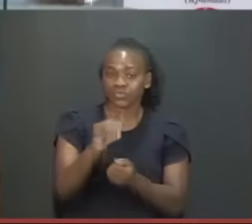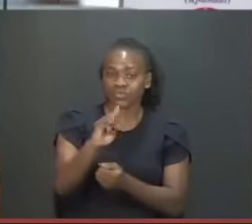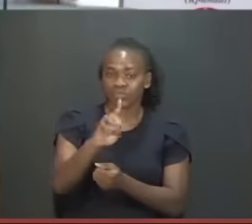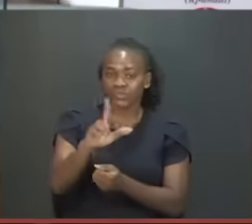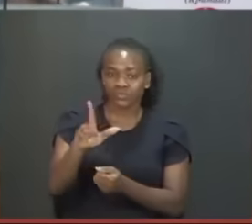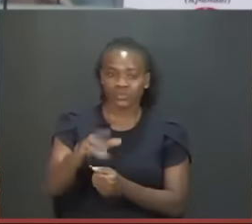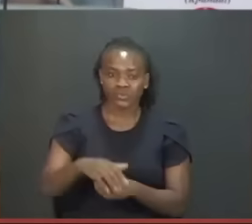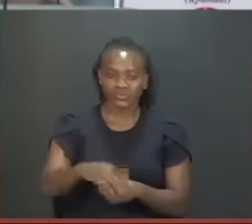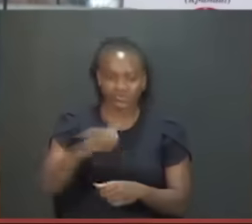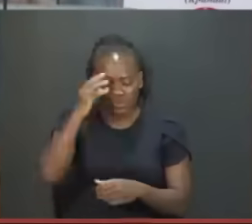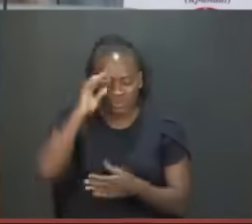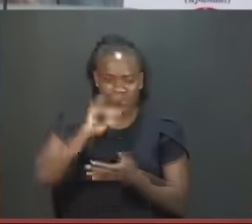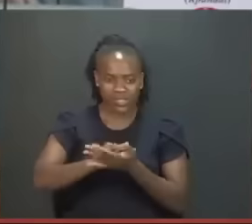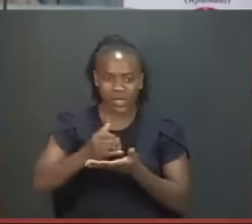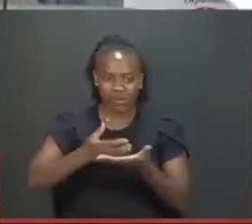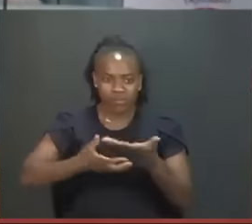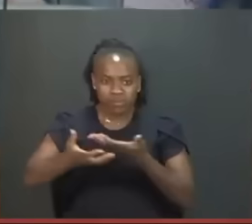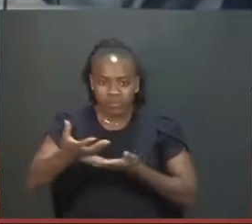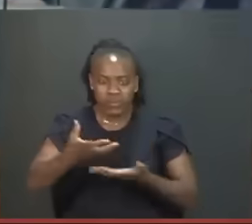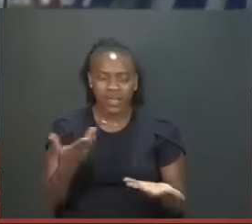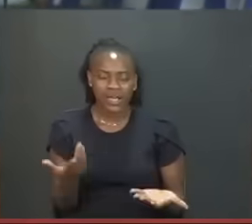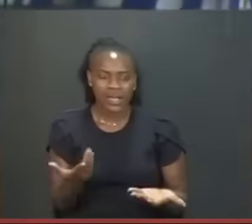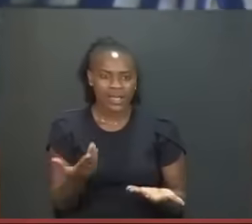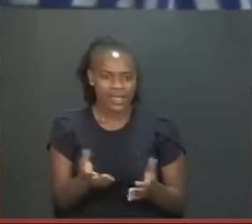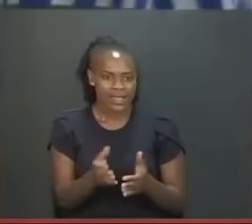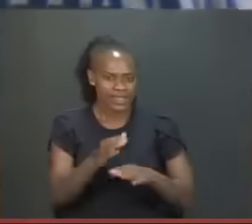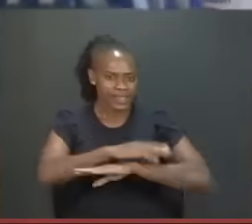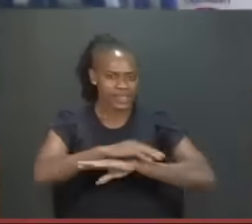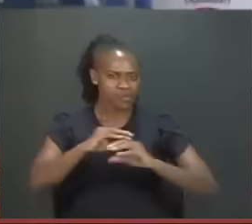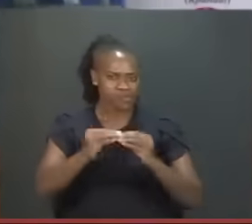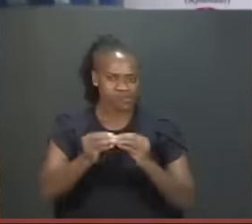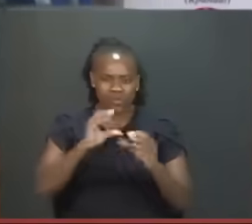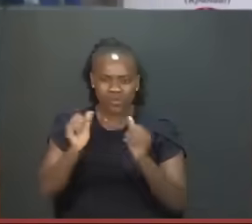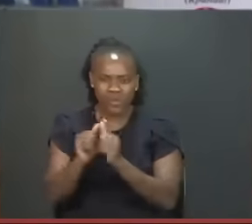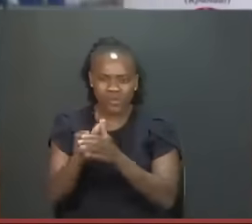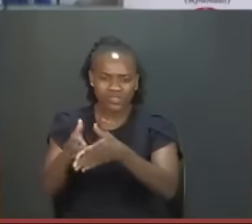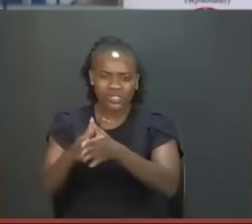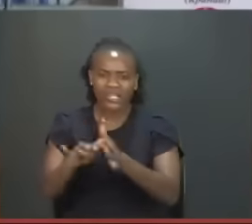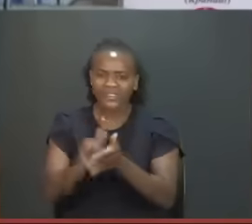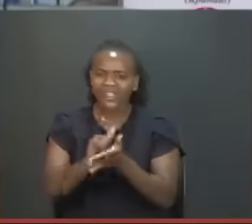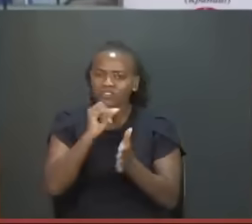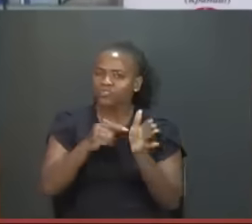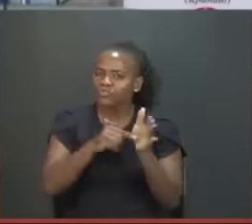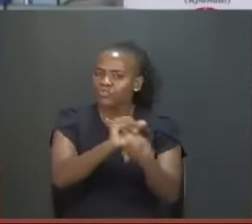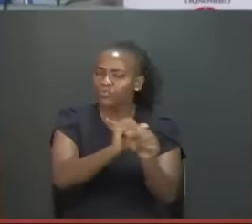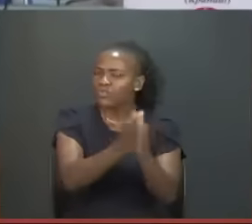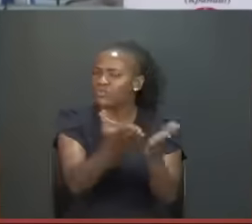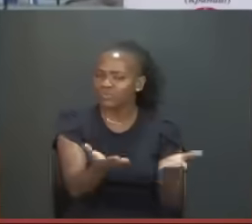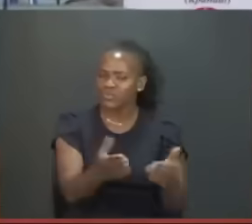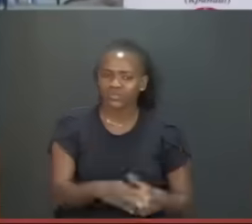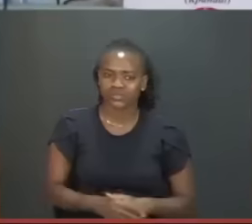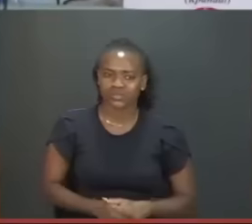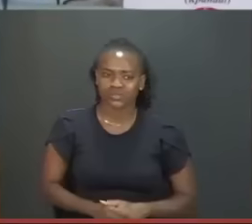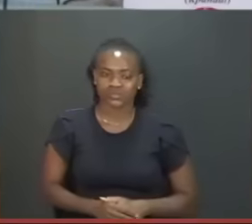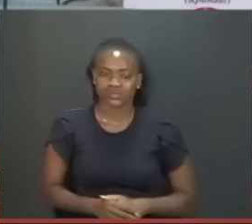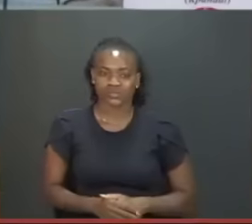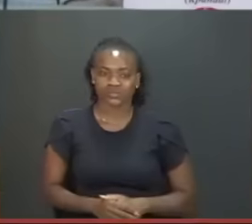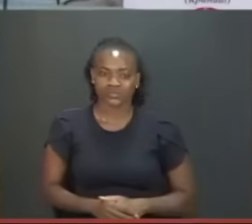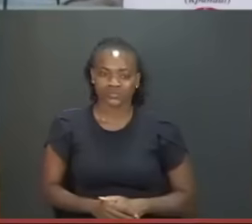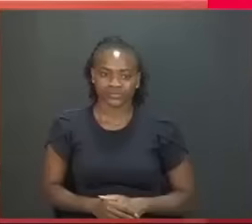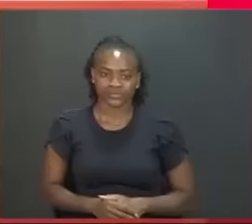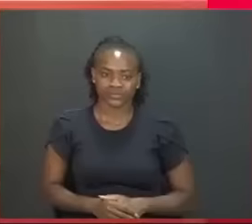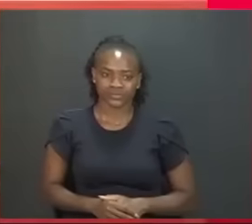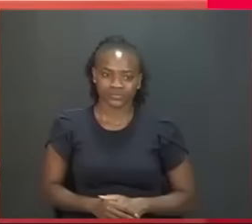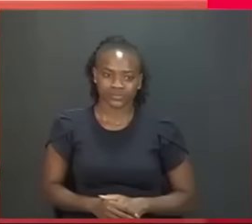advertise it. The table office should be liaising with the Majority Leader. We can't be putting businesses, advertising businesses on the... That is also